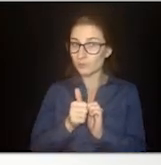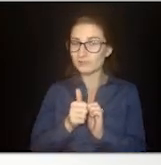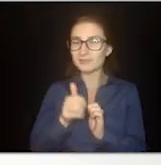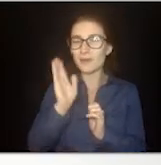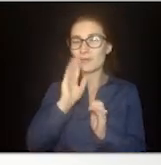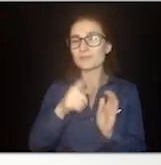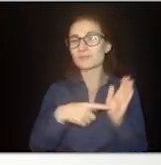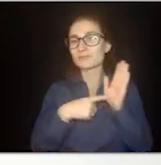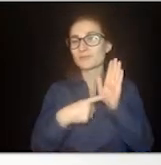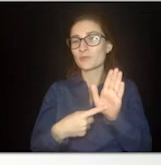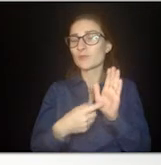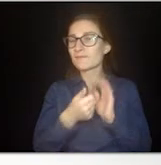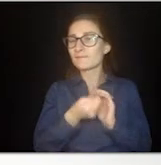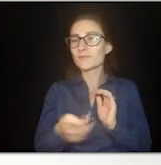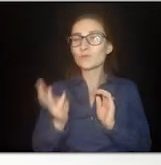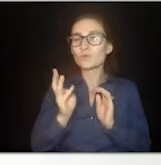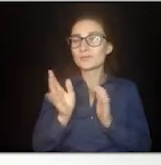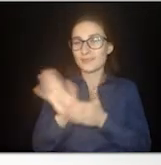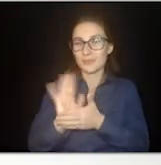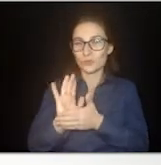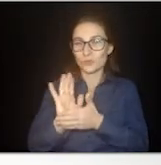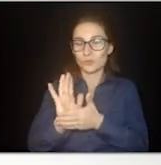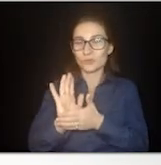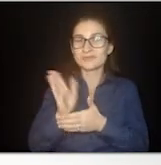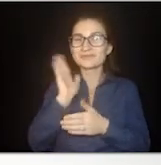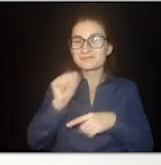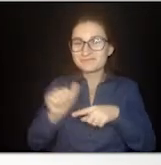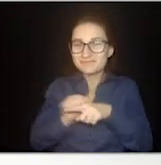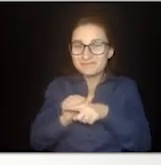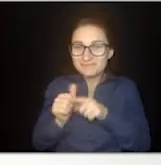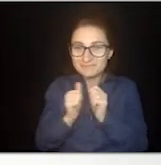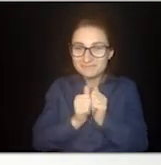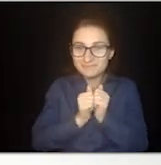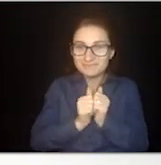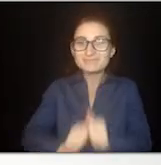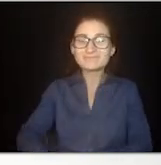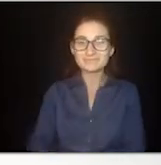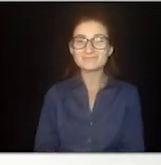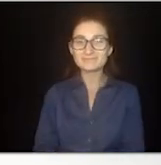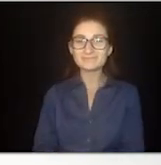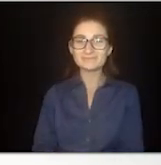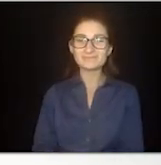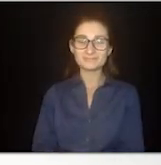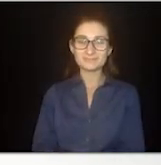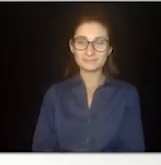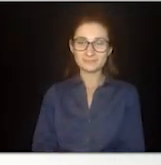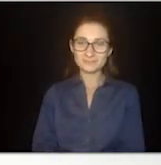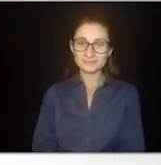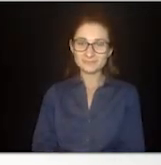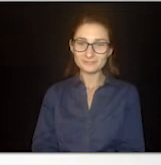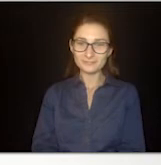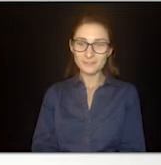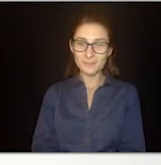and aversions? So we're going to do a couple of quick videos, and we're going to practice.